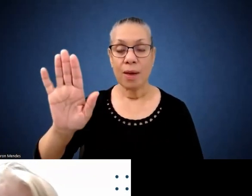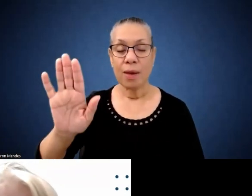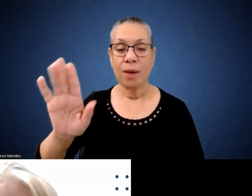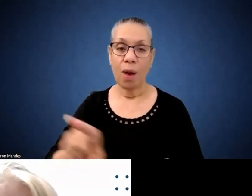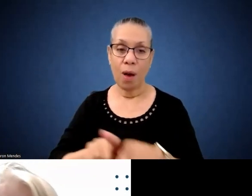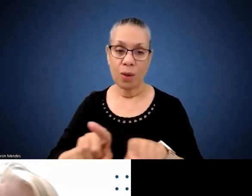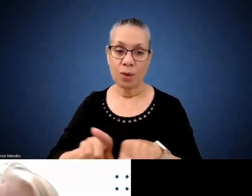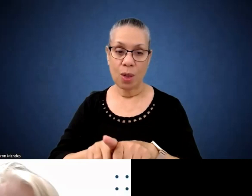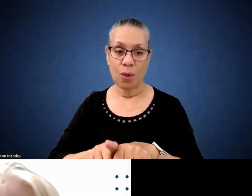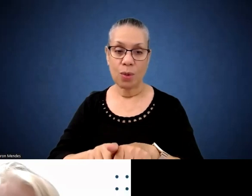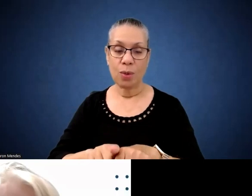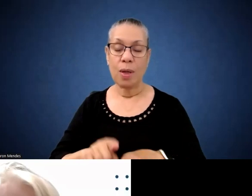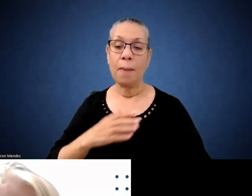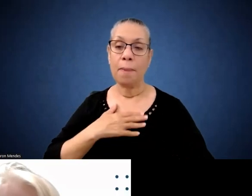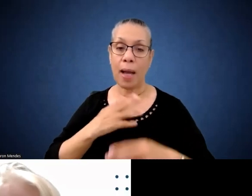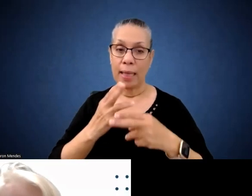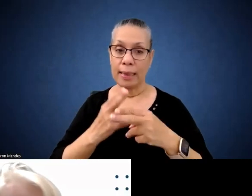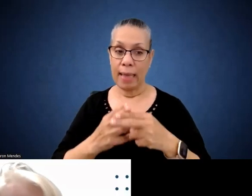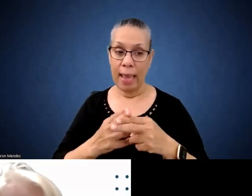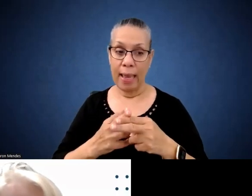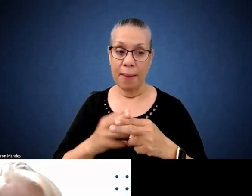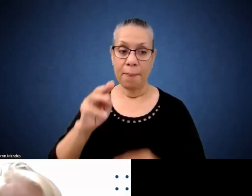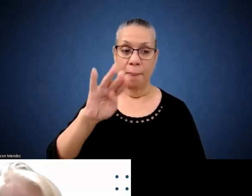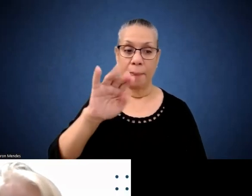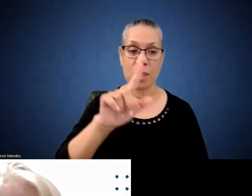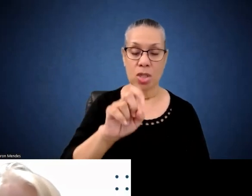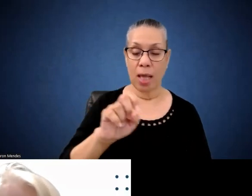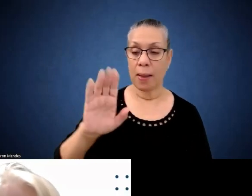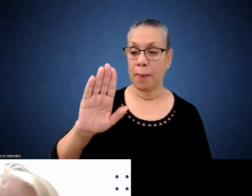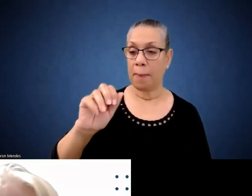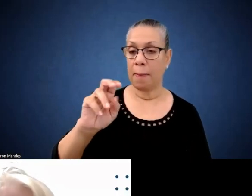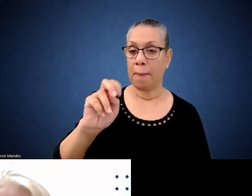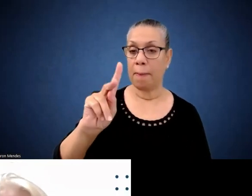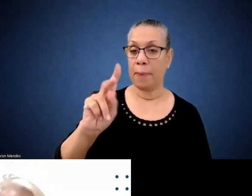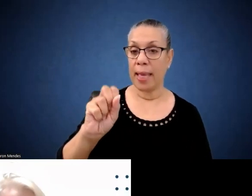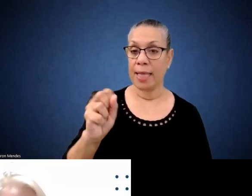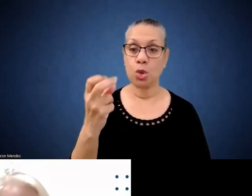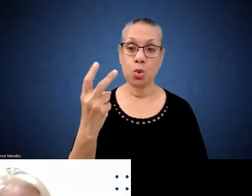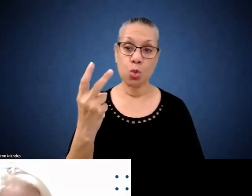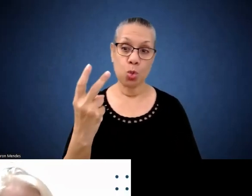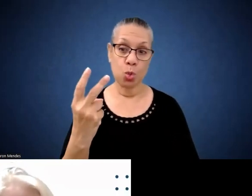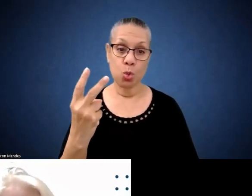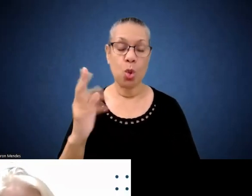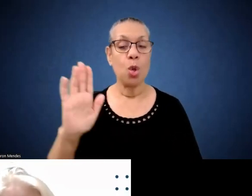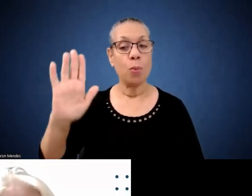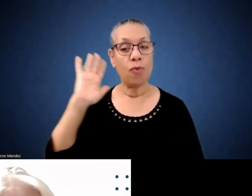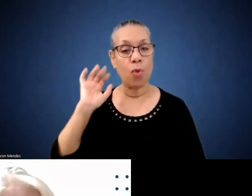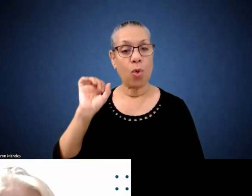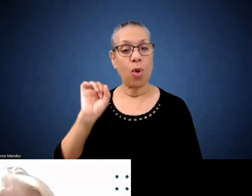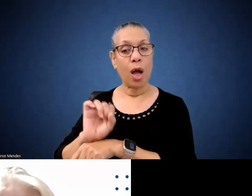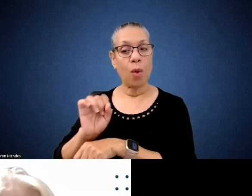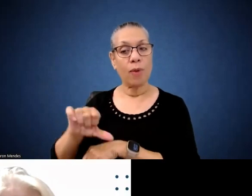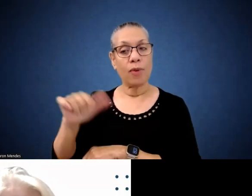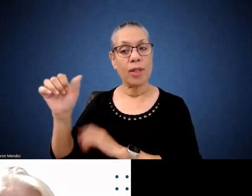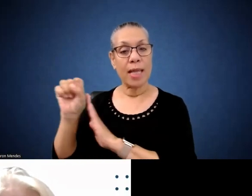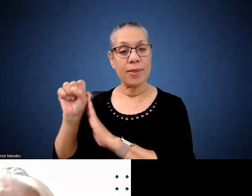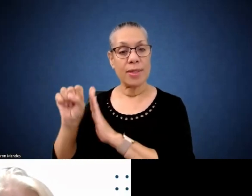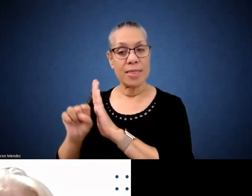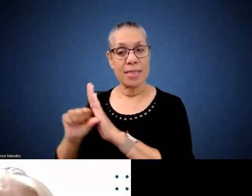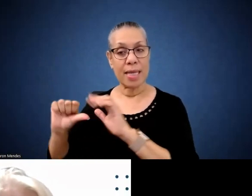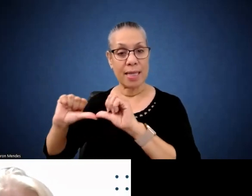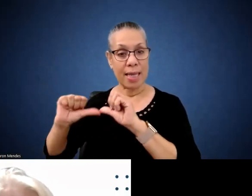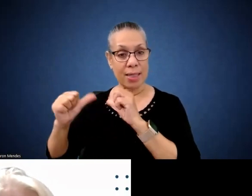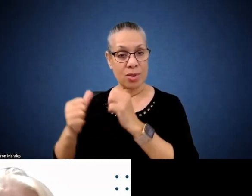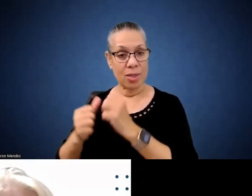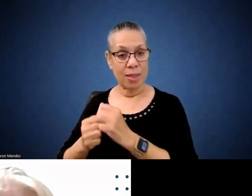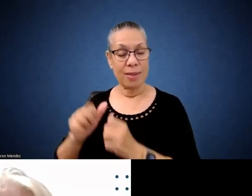2 after my name. Back when I worked for another state agency for the Department of Children and